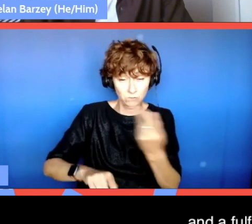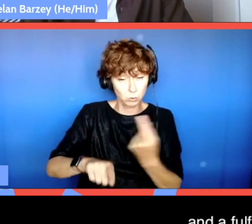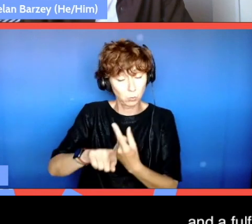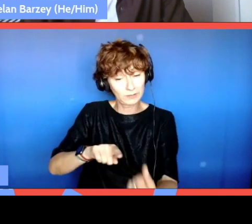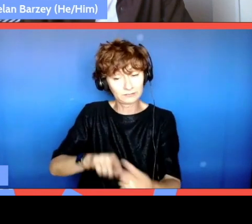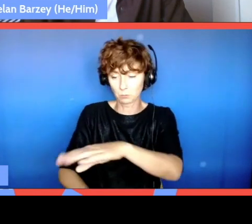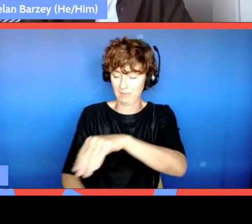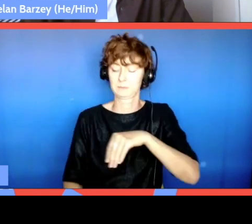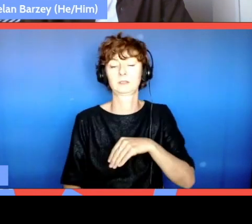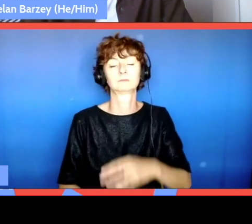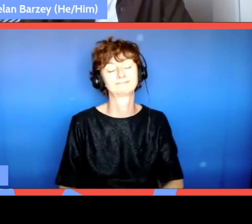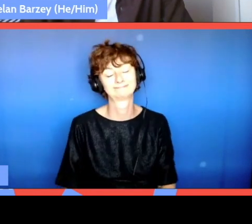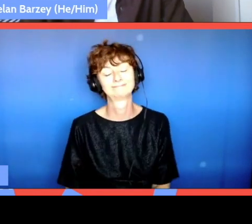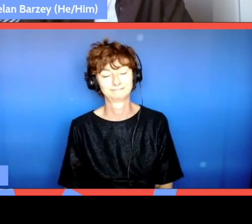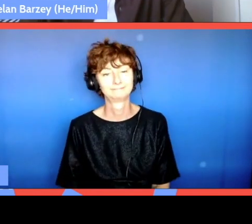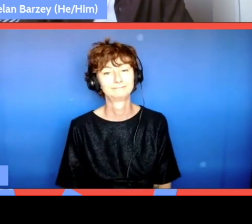payment.